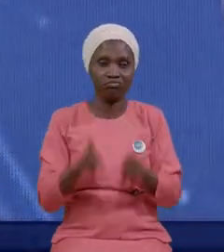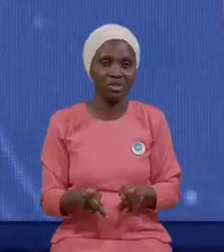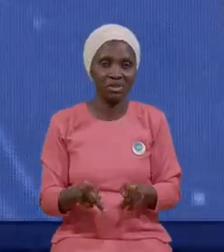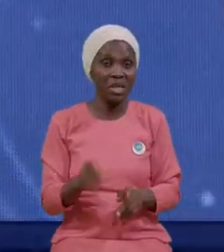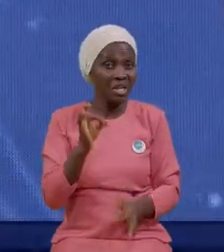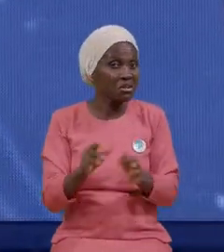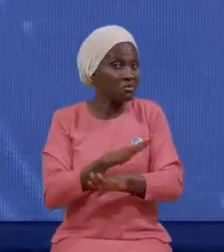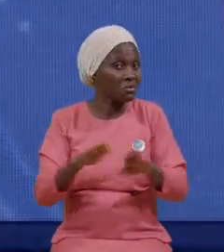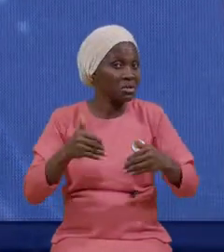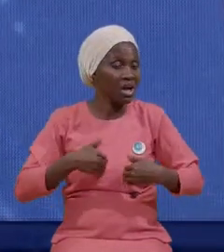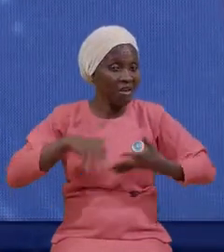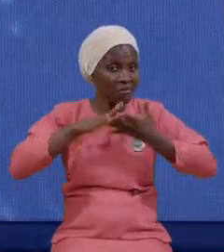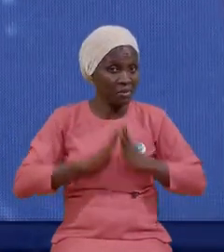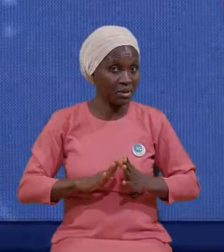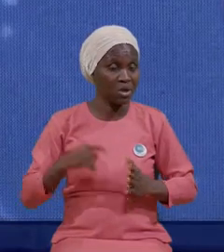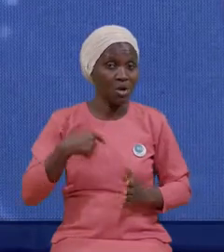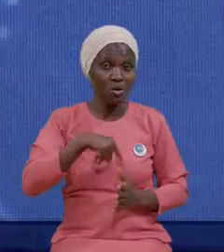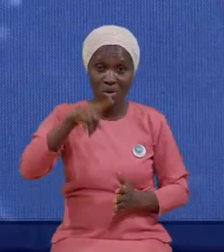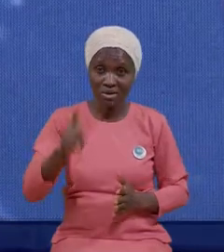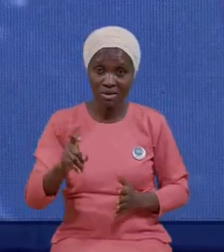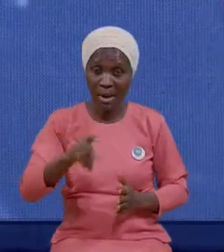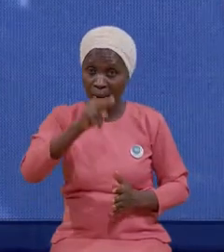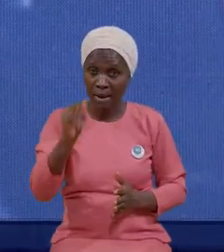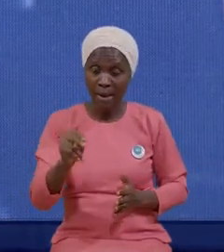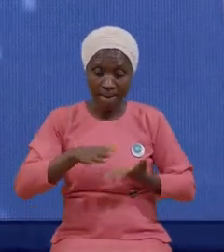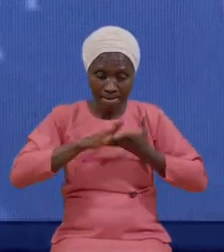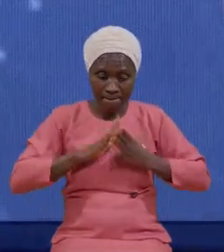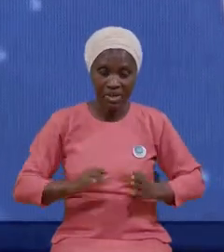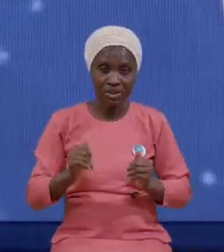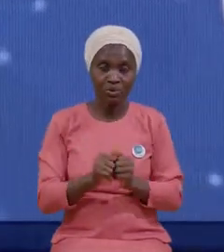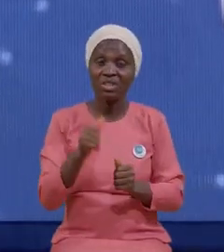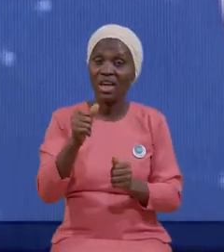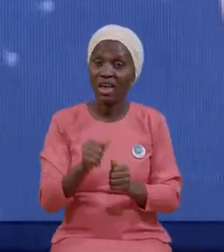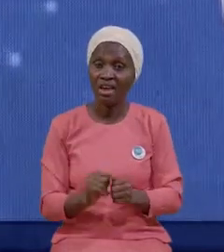We need peace with everyone around.